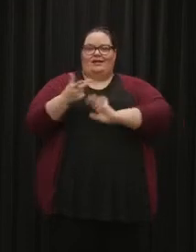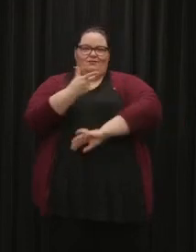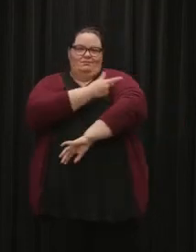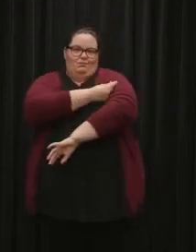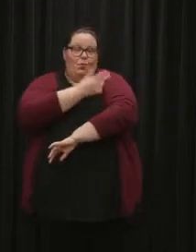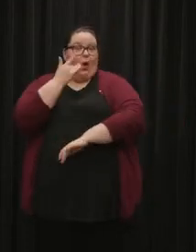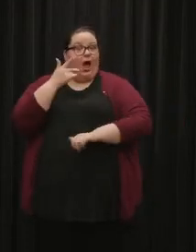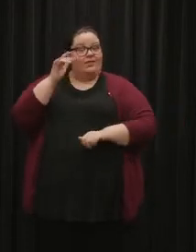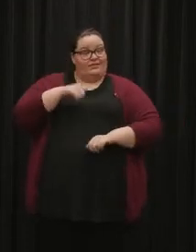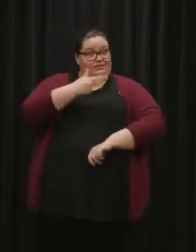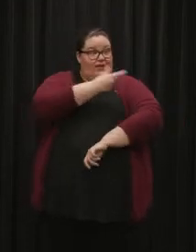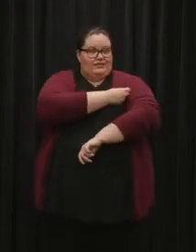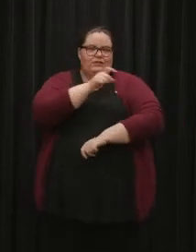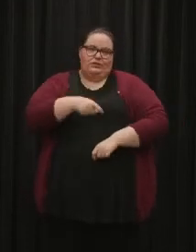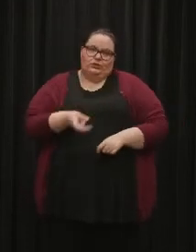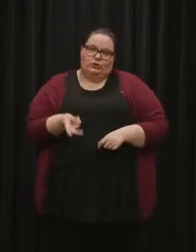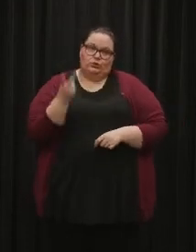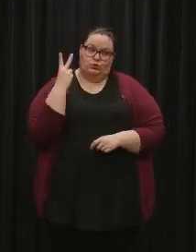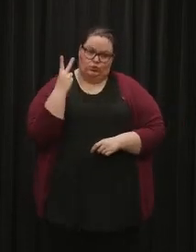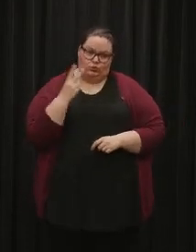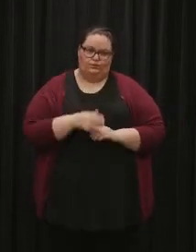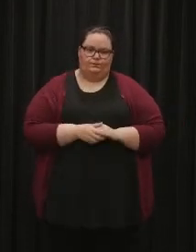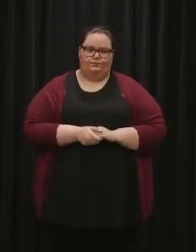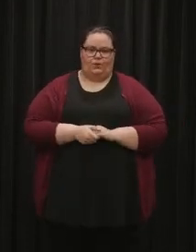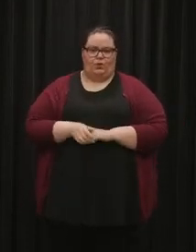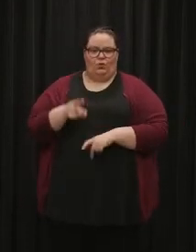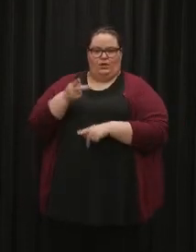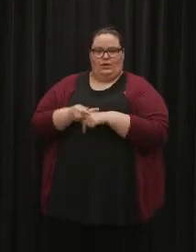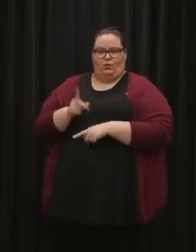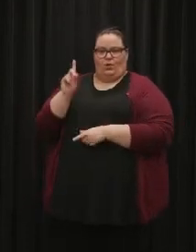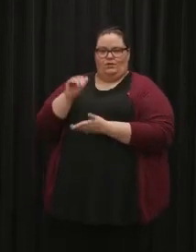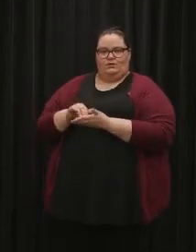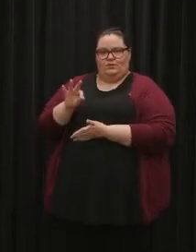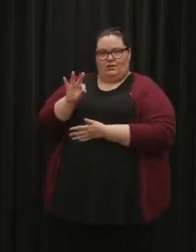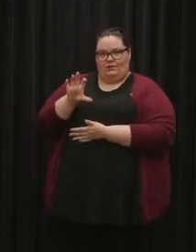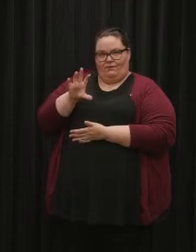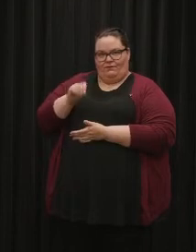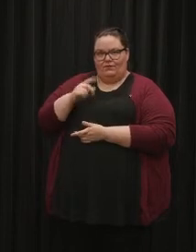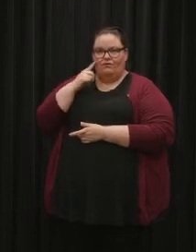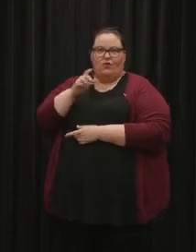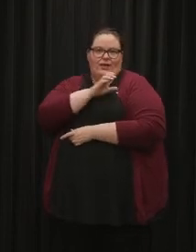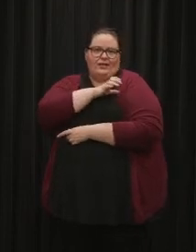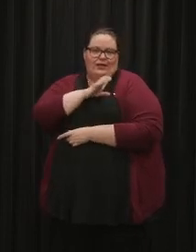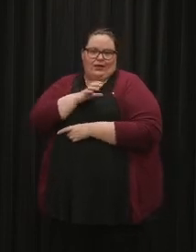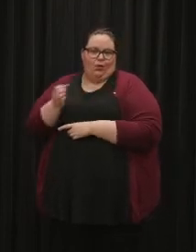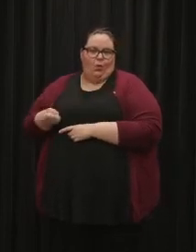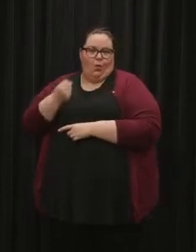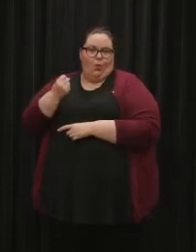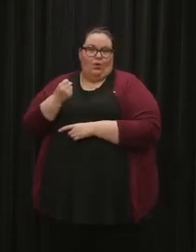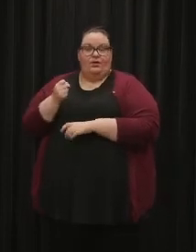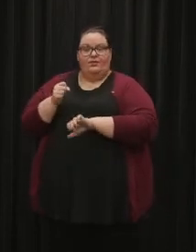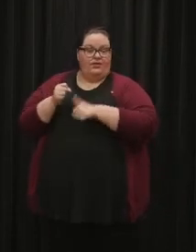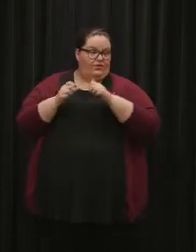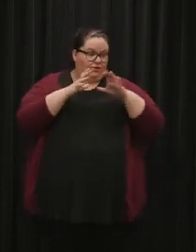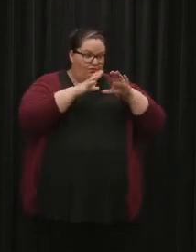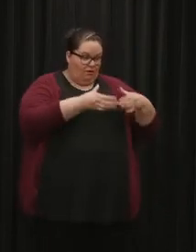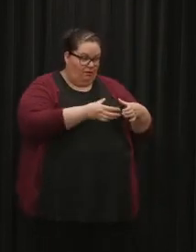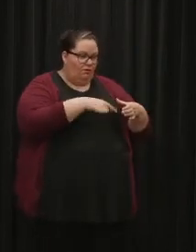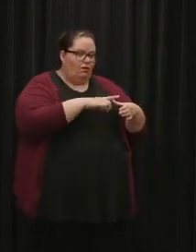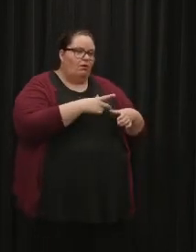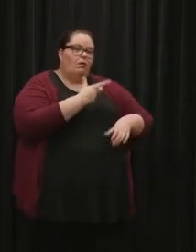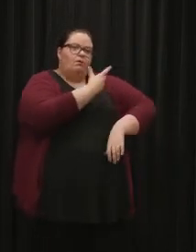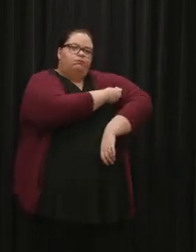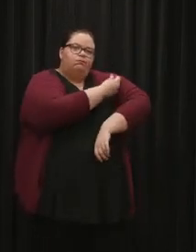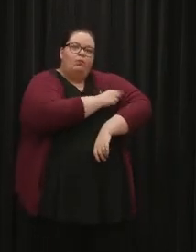administer the vaccine to 975 additional people during a clinic that has been organized during the week of December 28th in